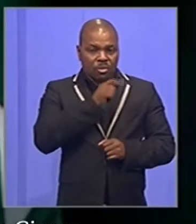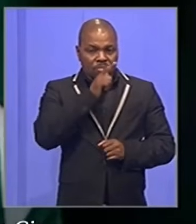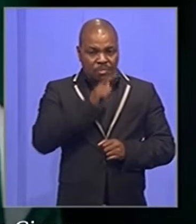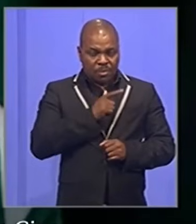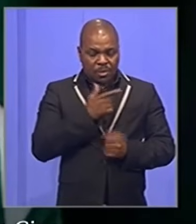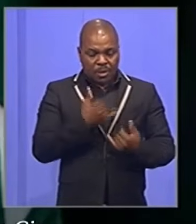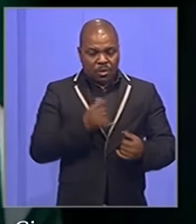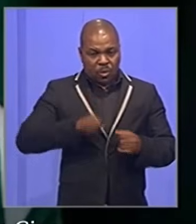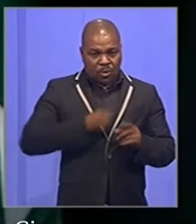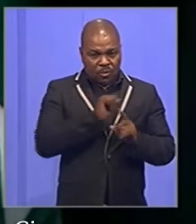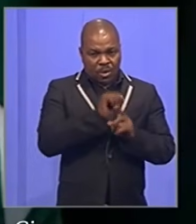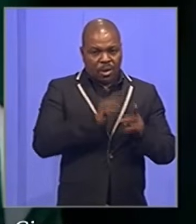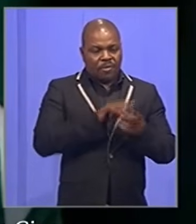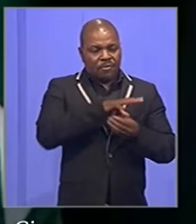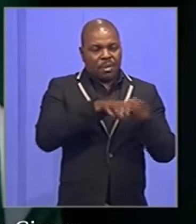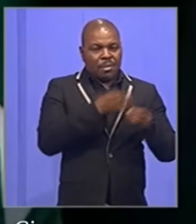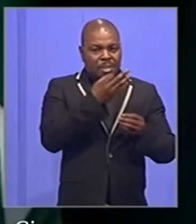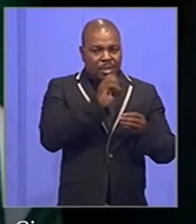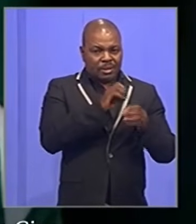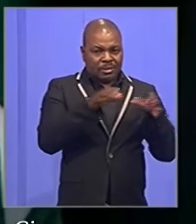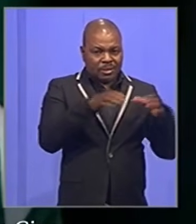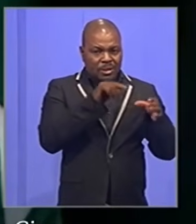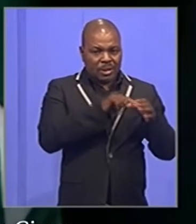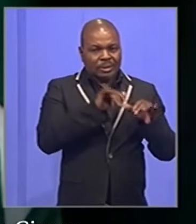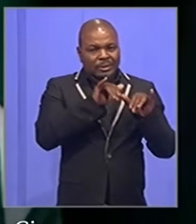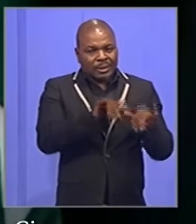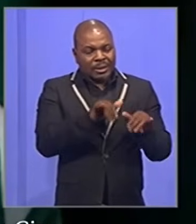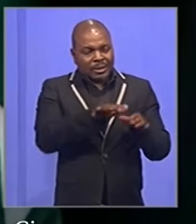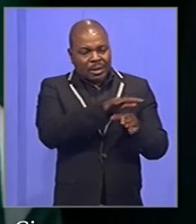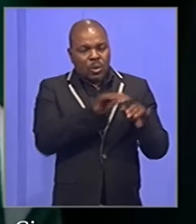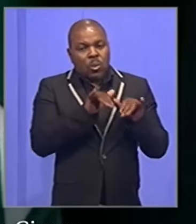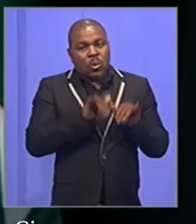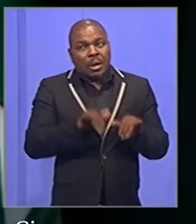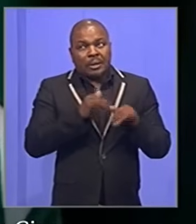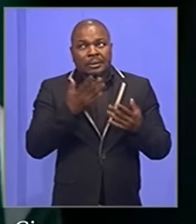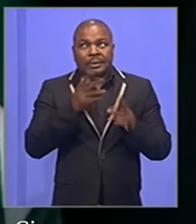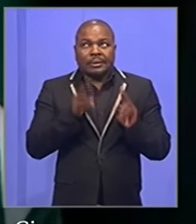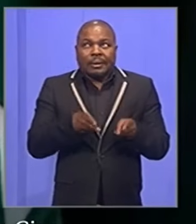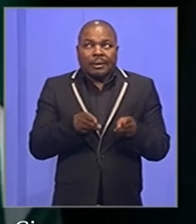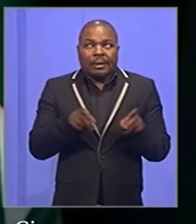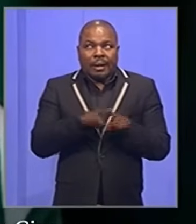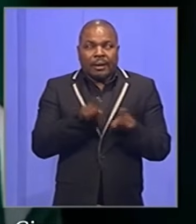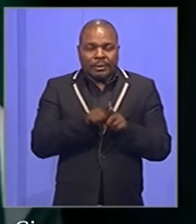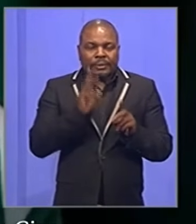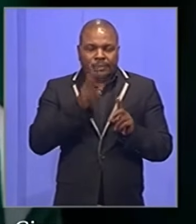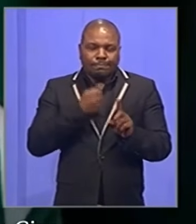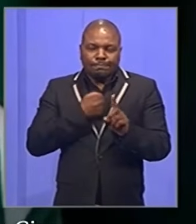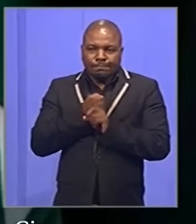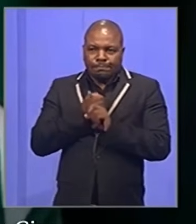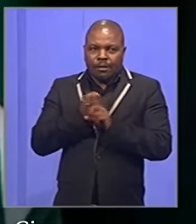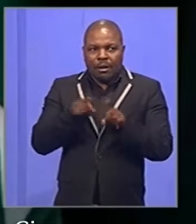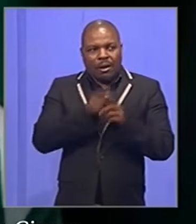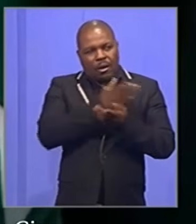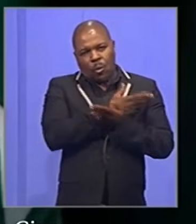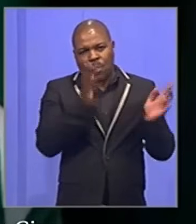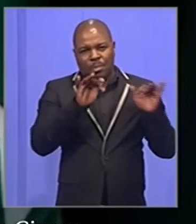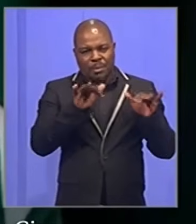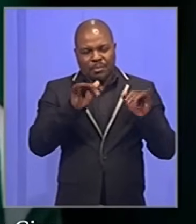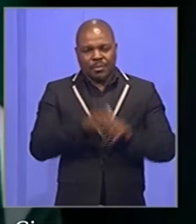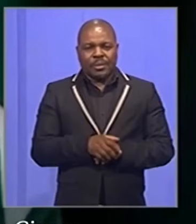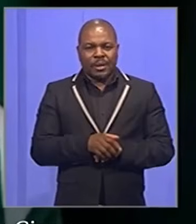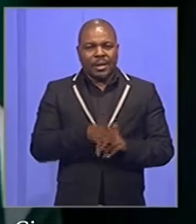children and the family of 30 are going to stay in the apartment and wait for death and die as martyrs like everybody else.